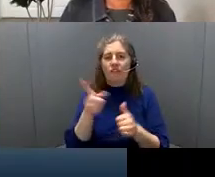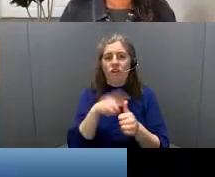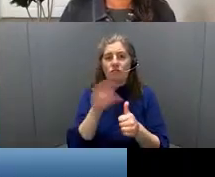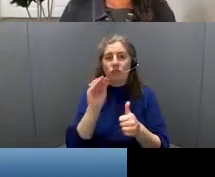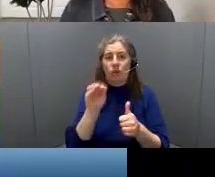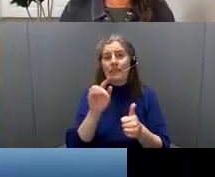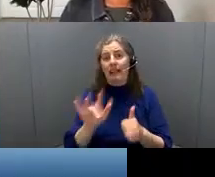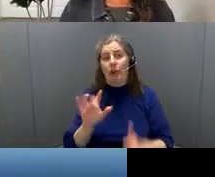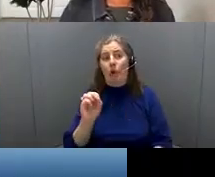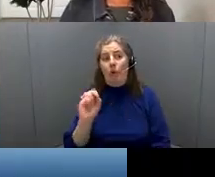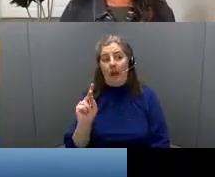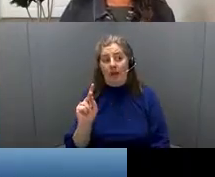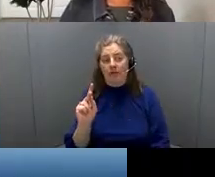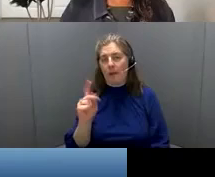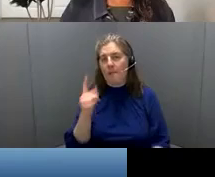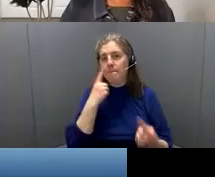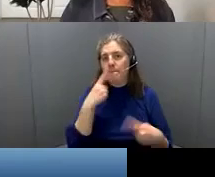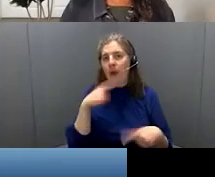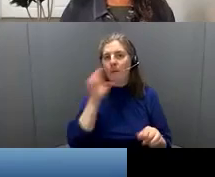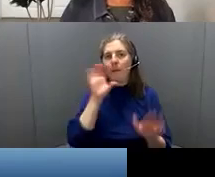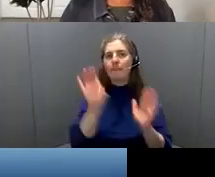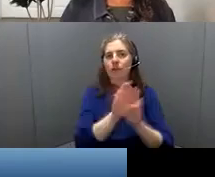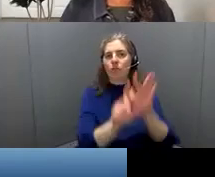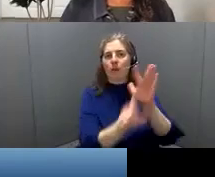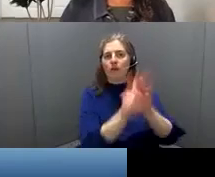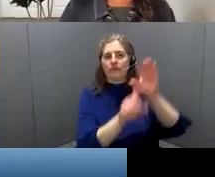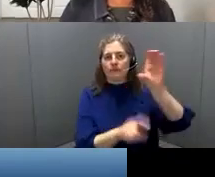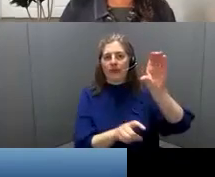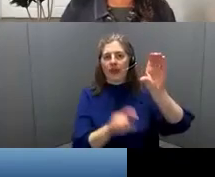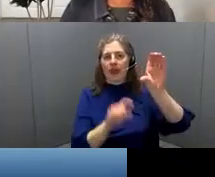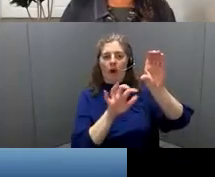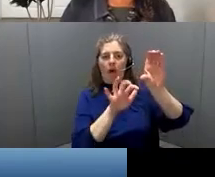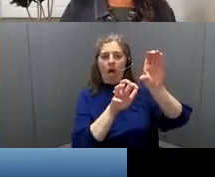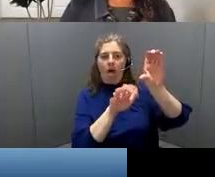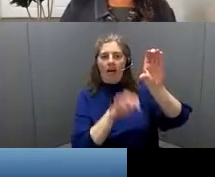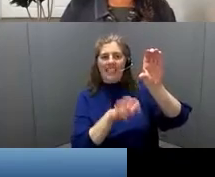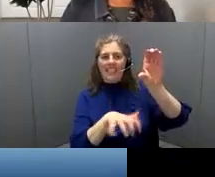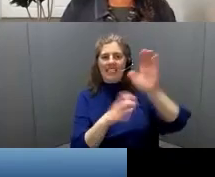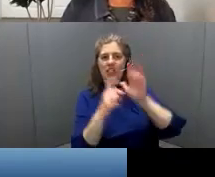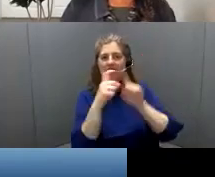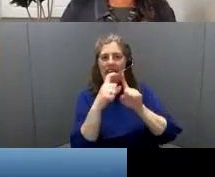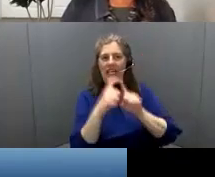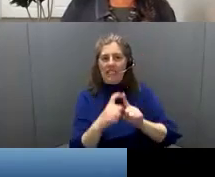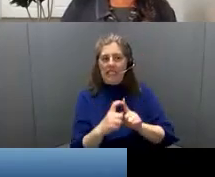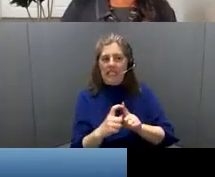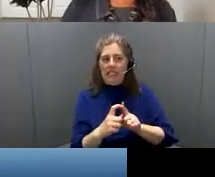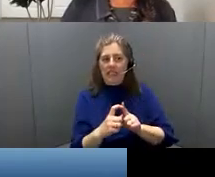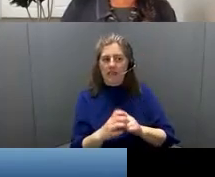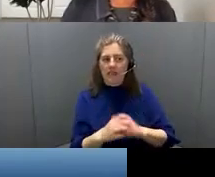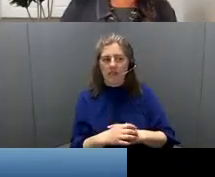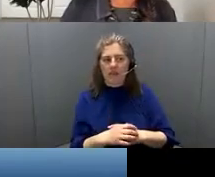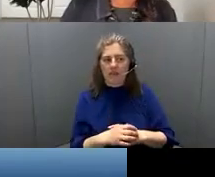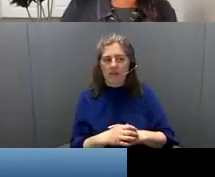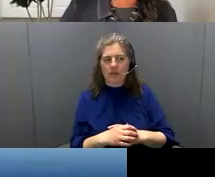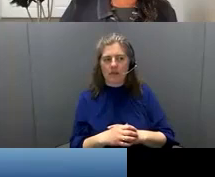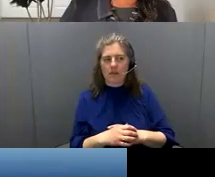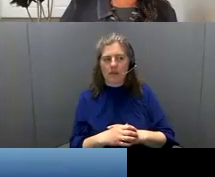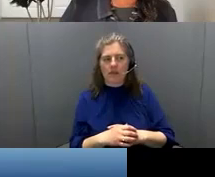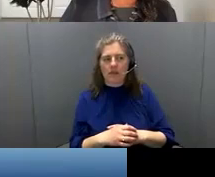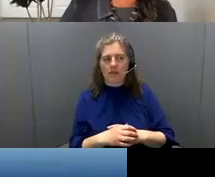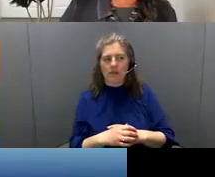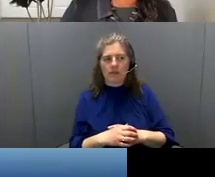say, okay, so there's my picture. And then I want to put some text after my picture. Actually, it's